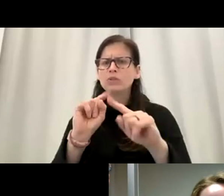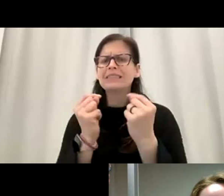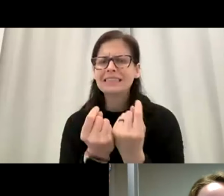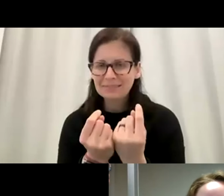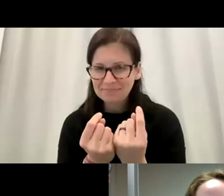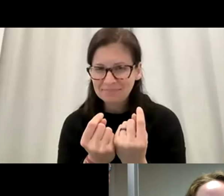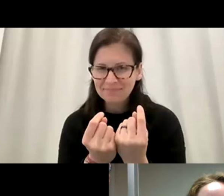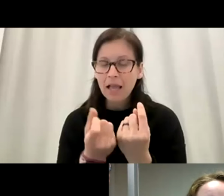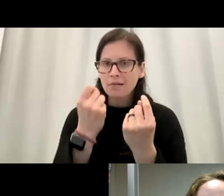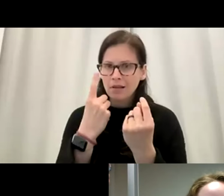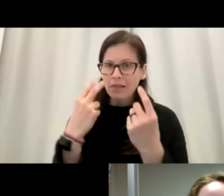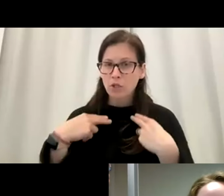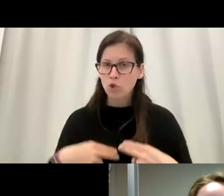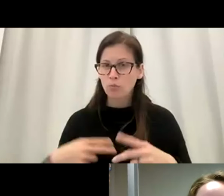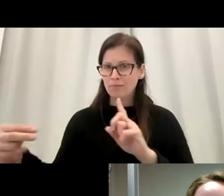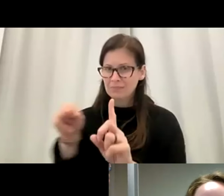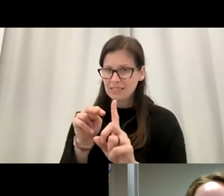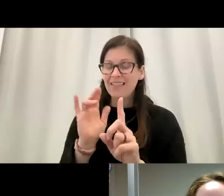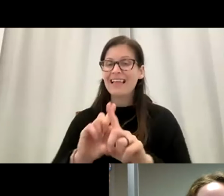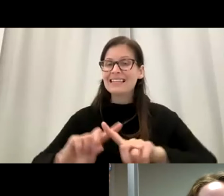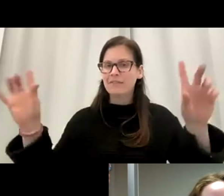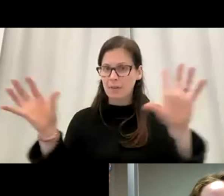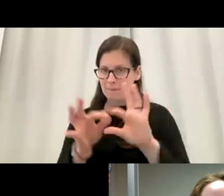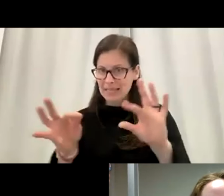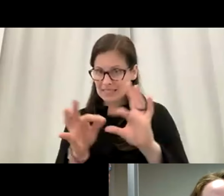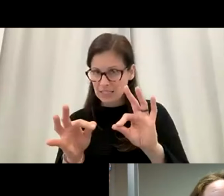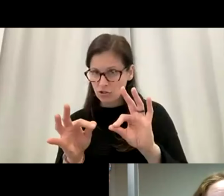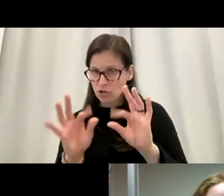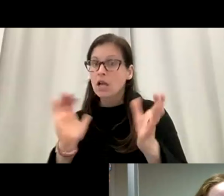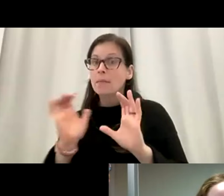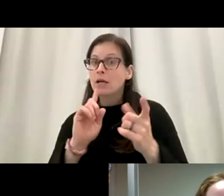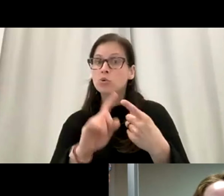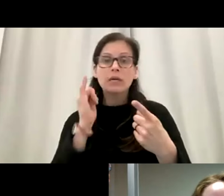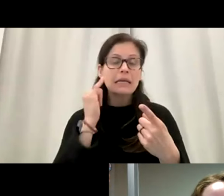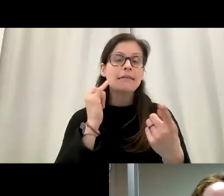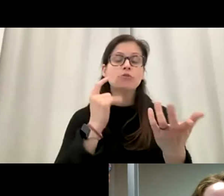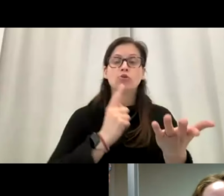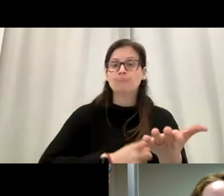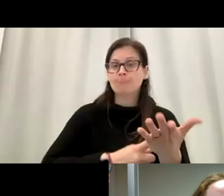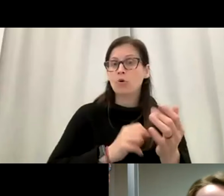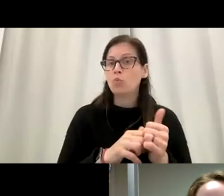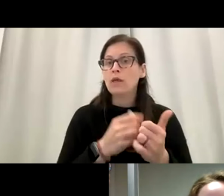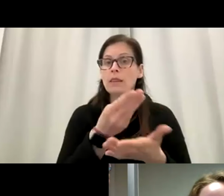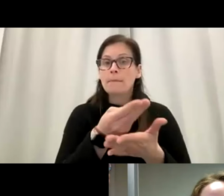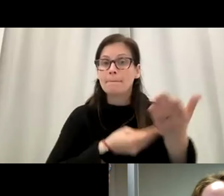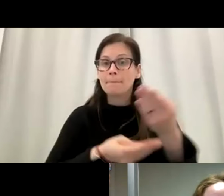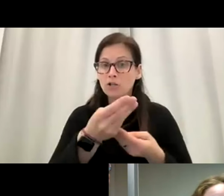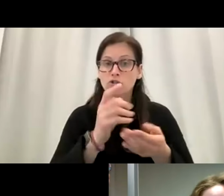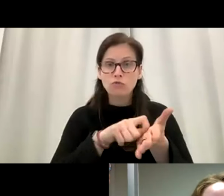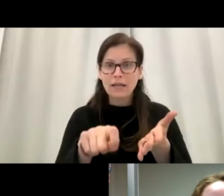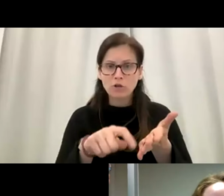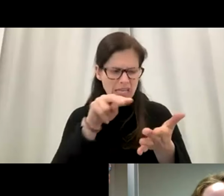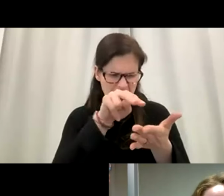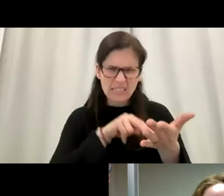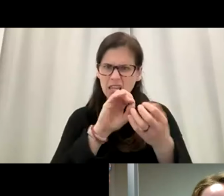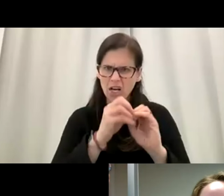human angle of this, that's a very different message than if you're talking to the budget writers who are overwhelmed and looking at the